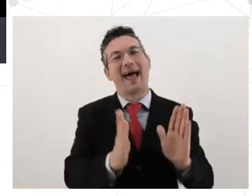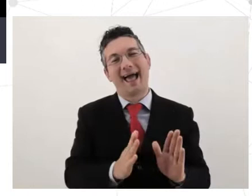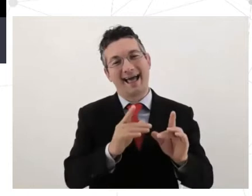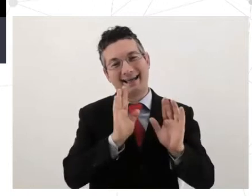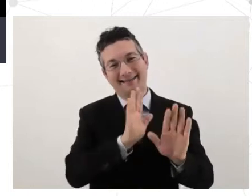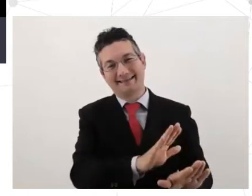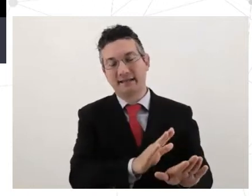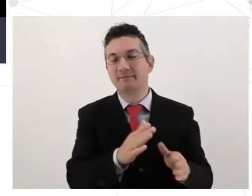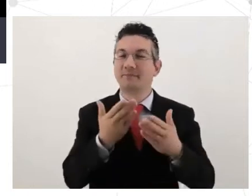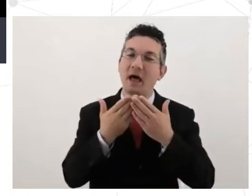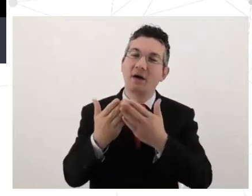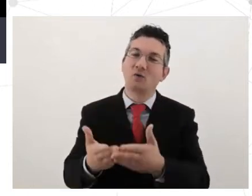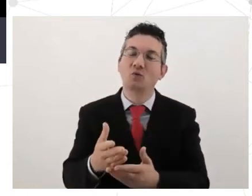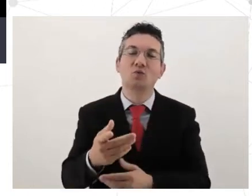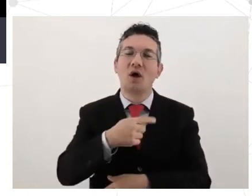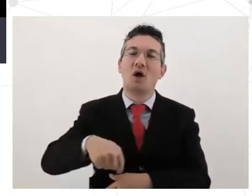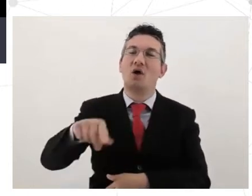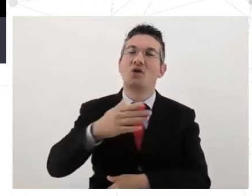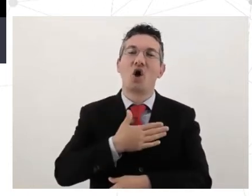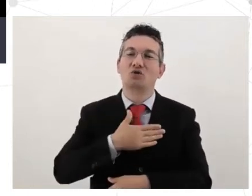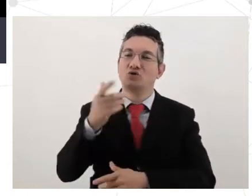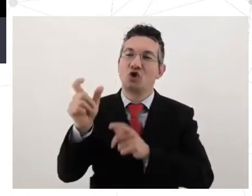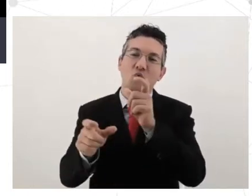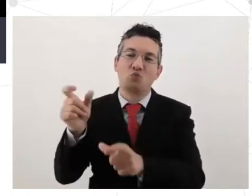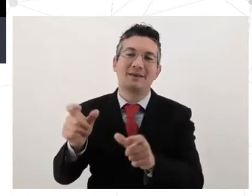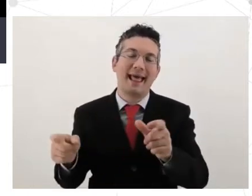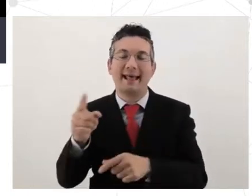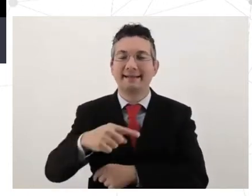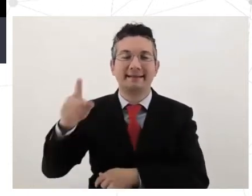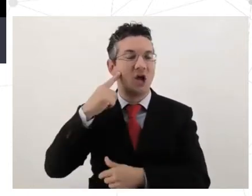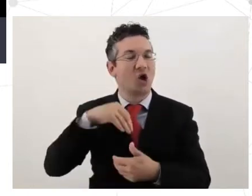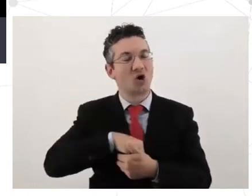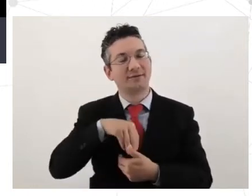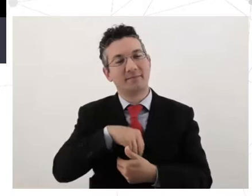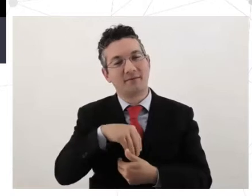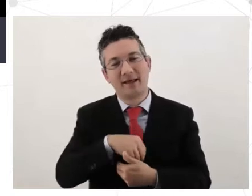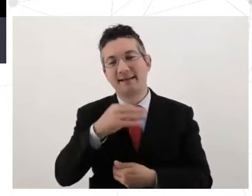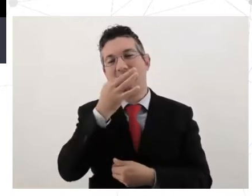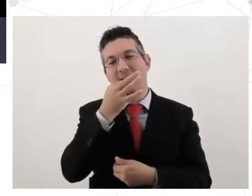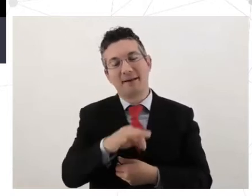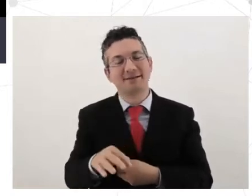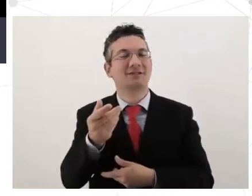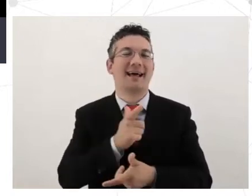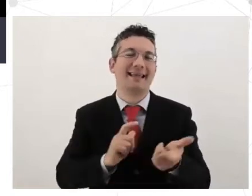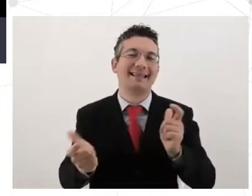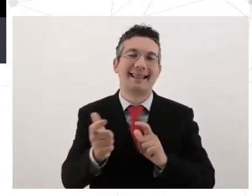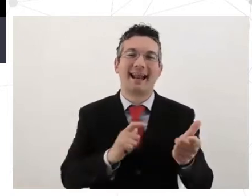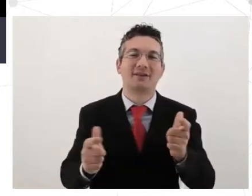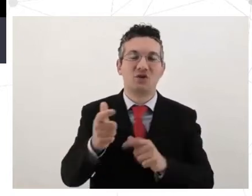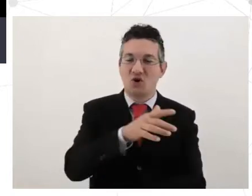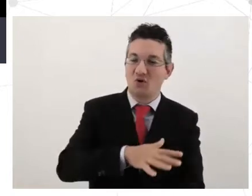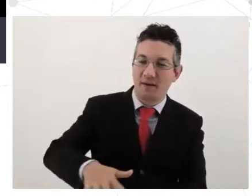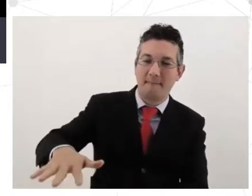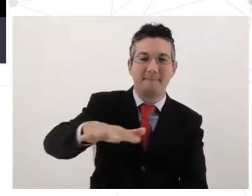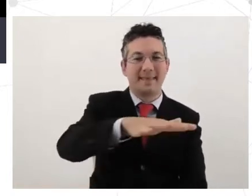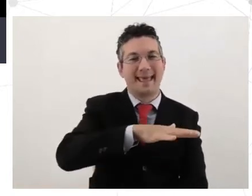With movement severely restricted in quarantines across the world, the Soundscape team reprioritized their work to help address the impact on the blind and low